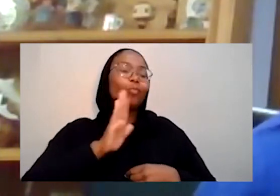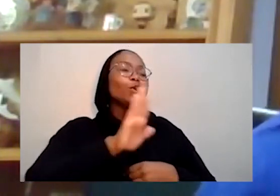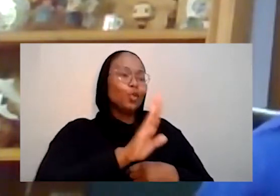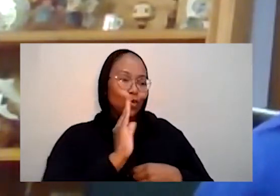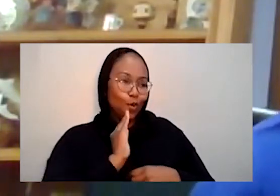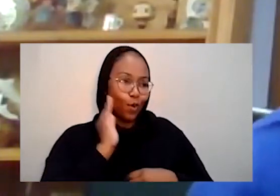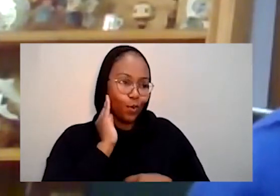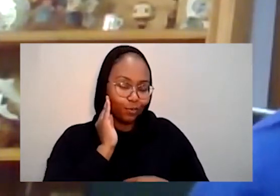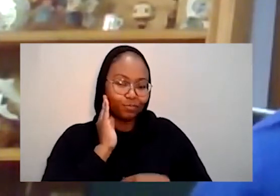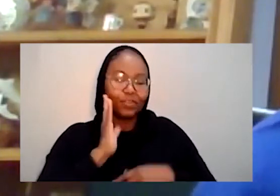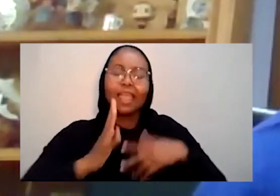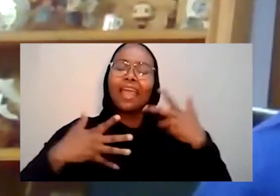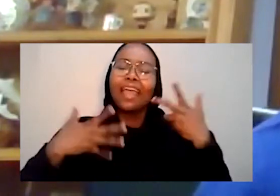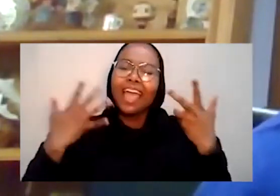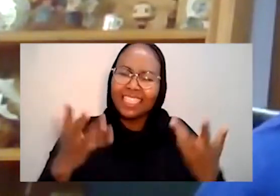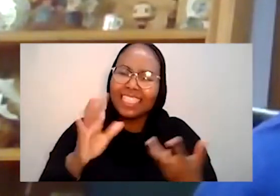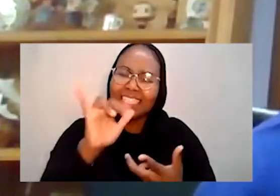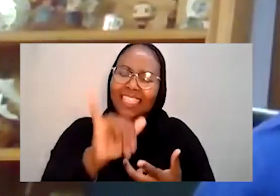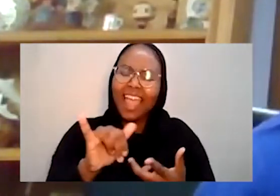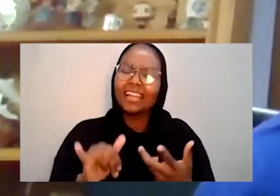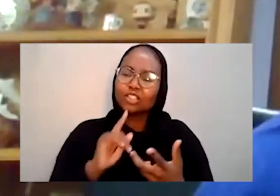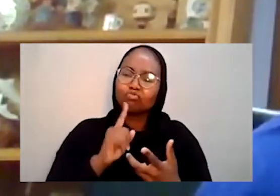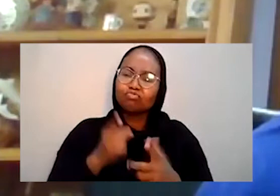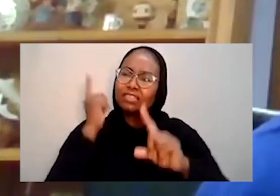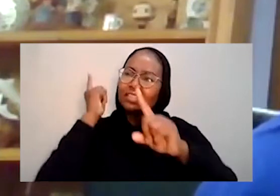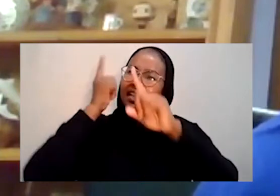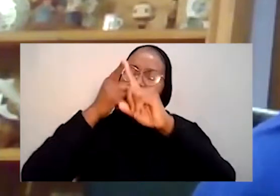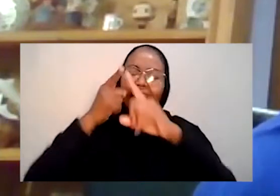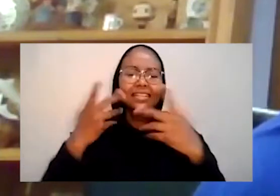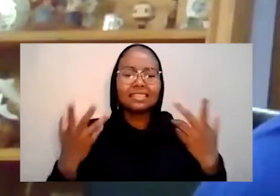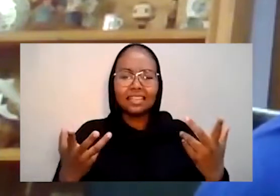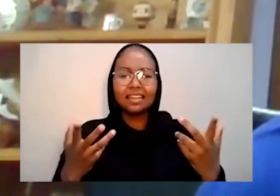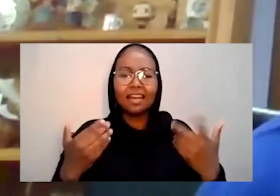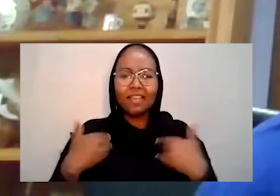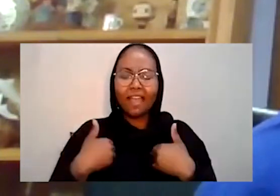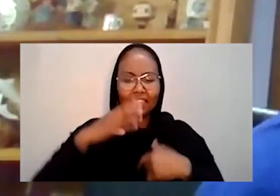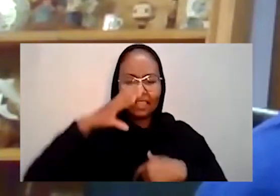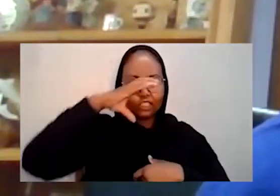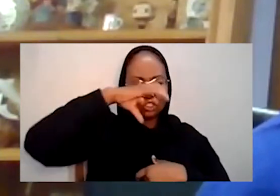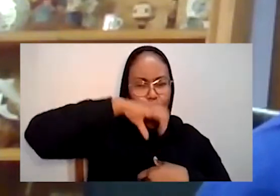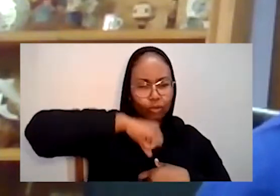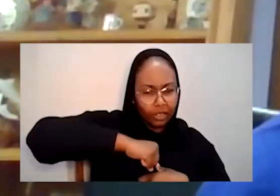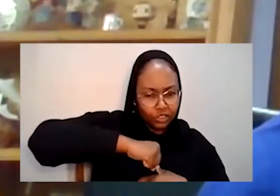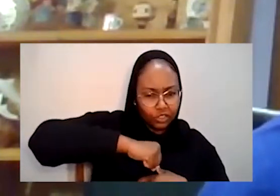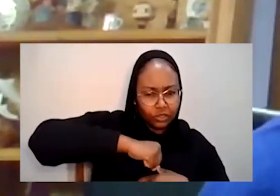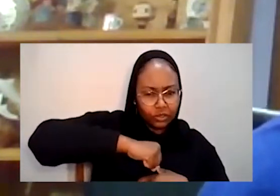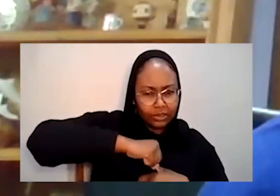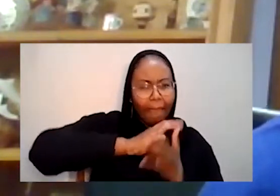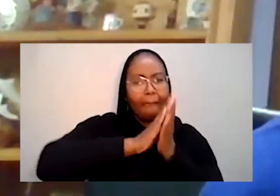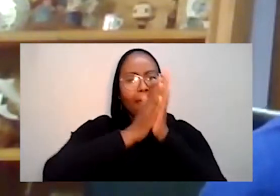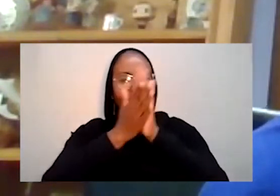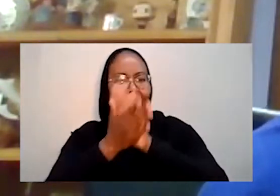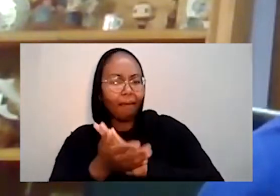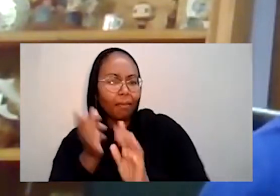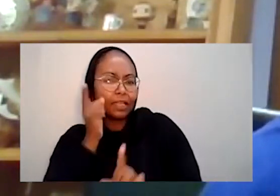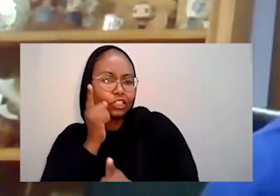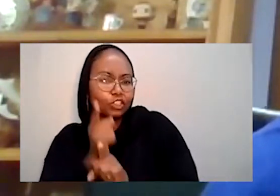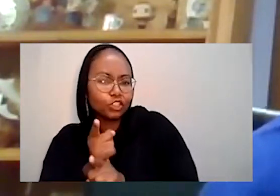the Sisterhood, going from strangers to sisters who you love, and realizing that